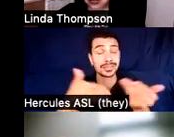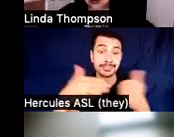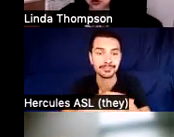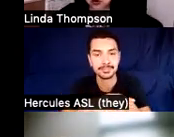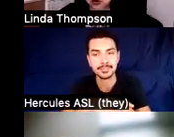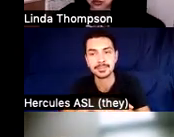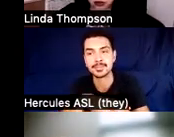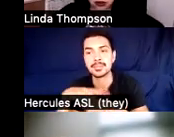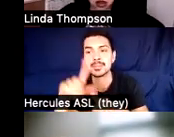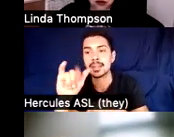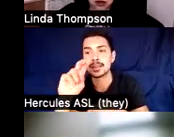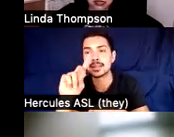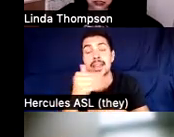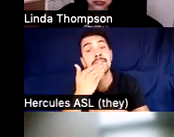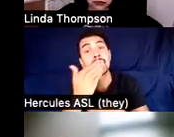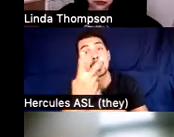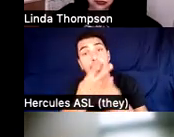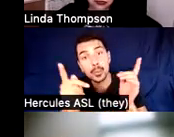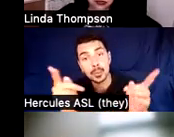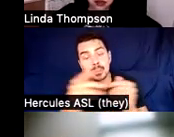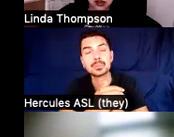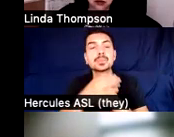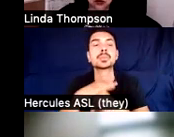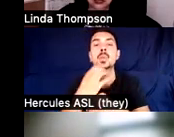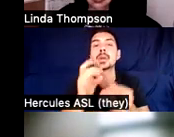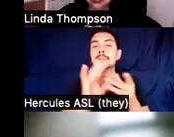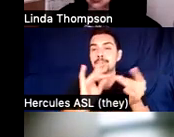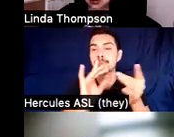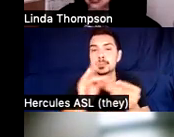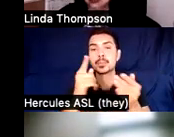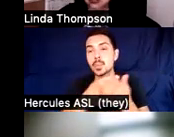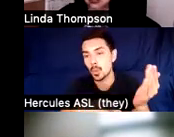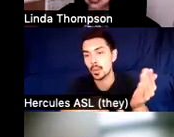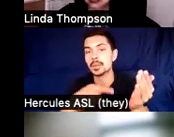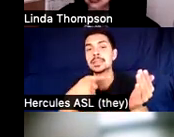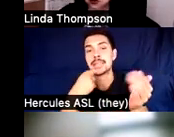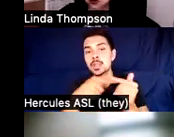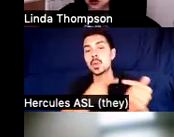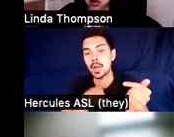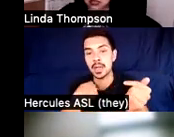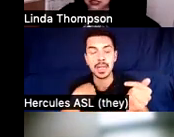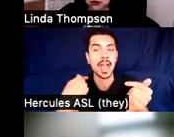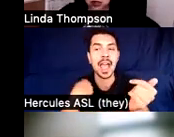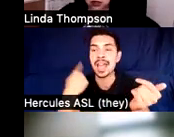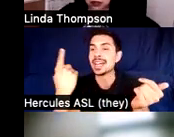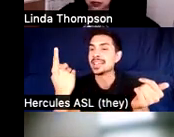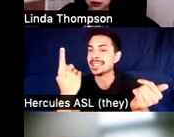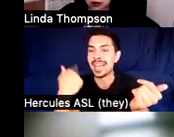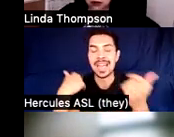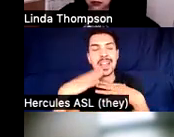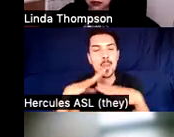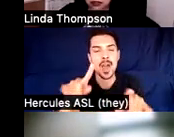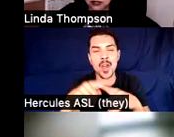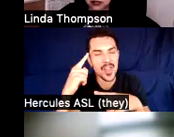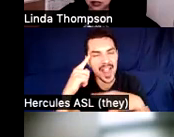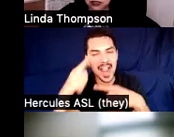Thank you both. I wanted to say that what was said to us was, I didn't want to think